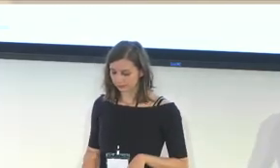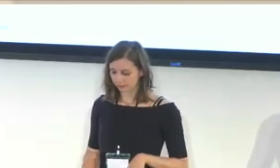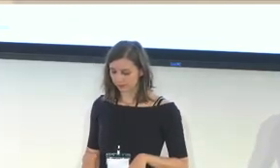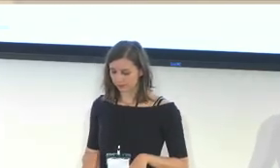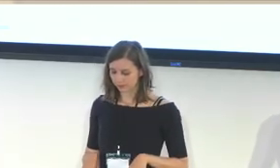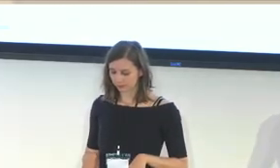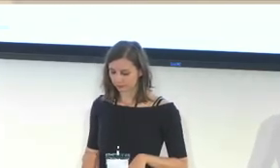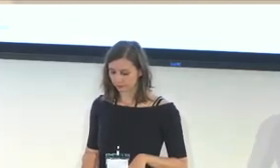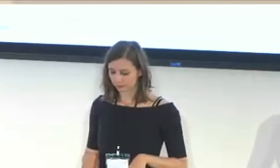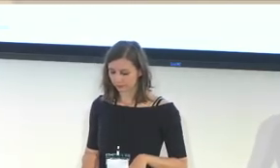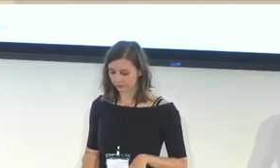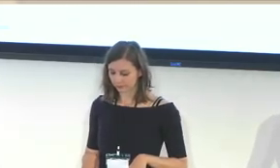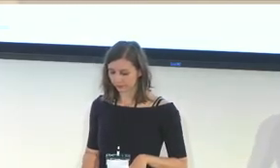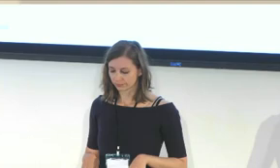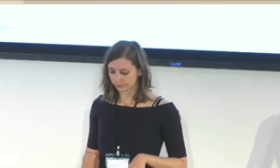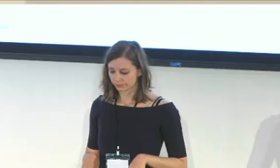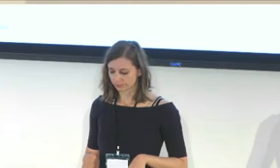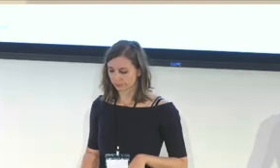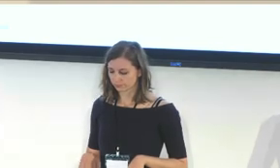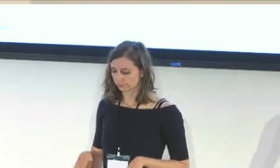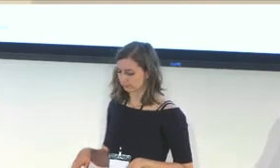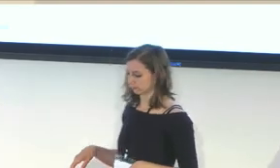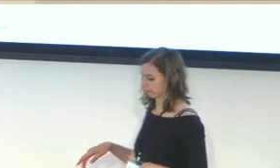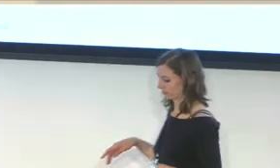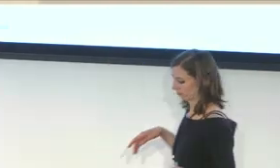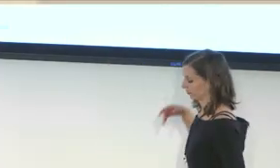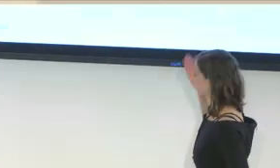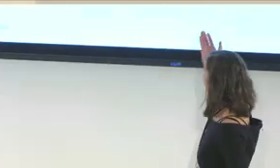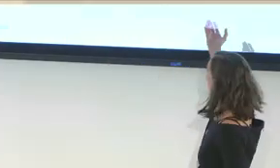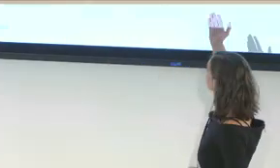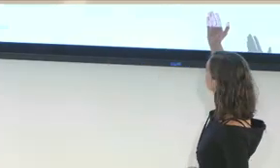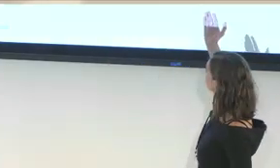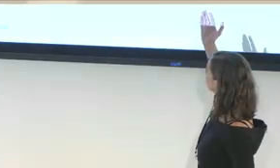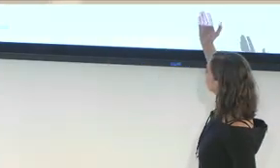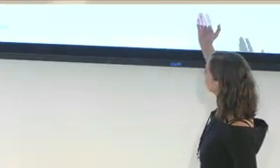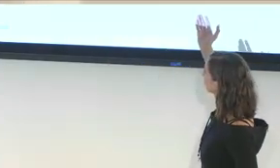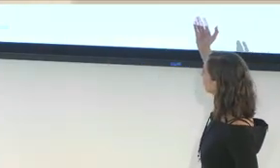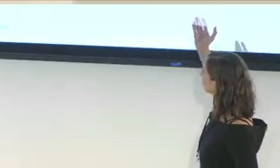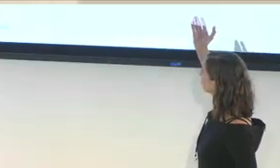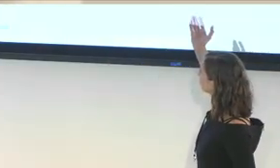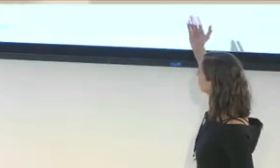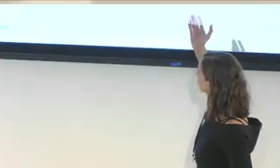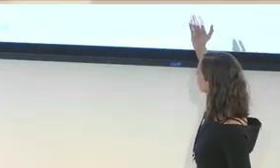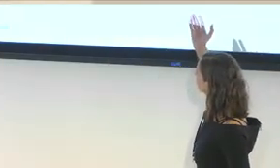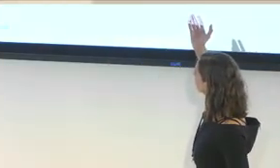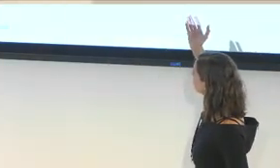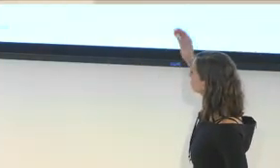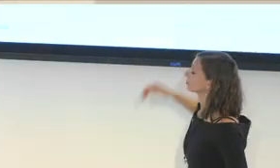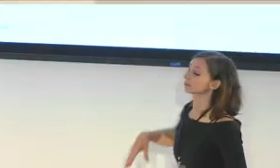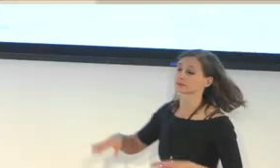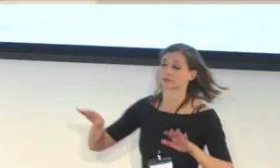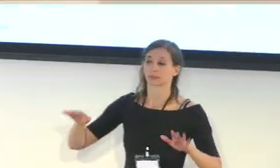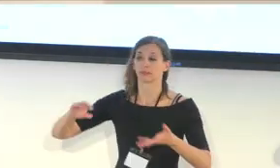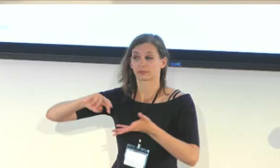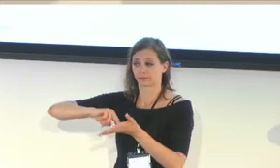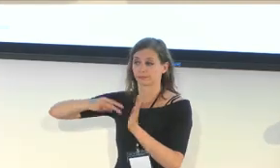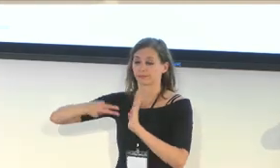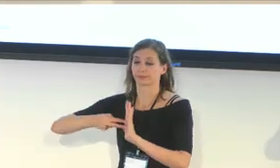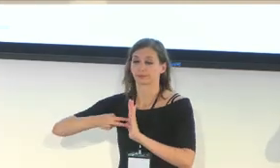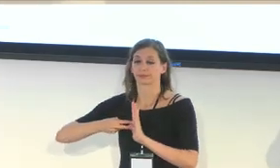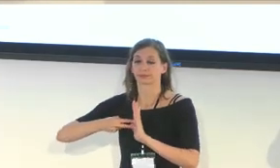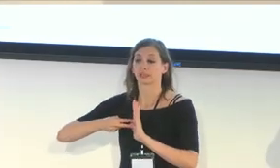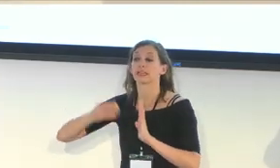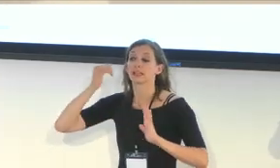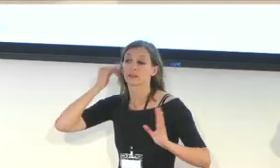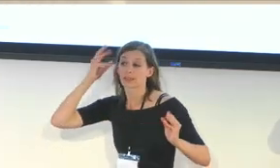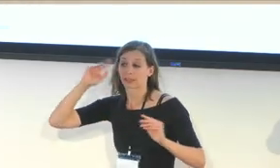the virtual version of our material world, where there's no predetermined physics. Once again, very important when we're thinking about accessibility, because